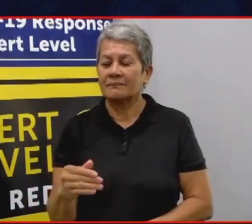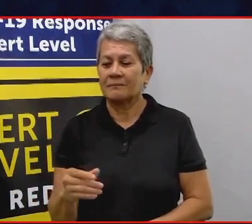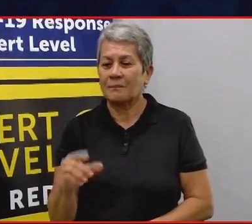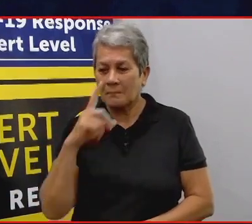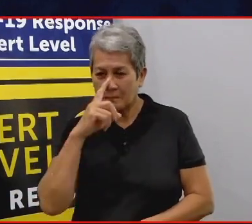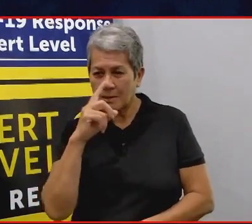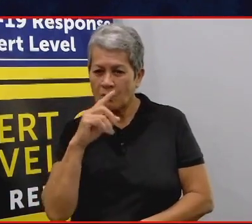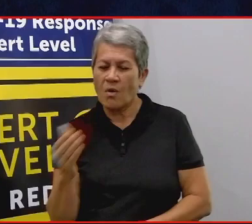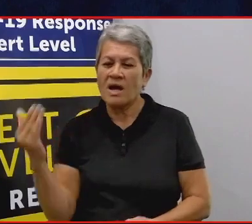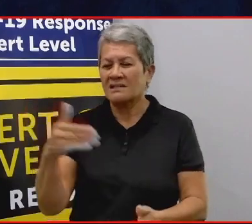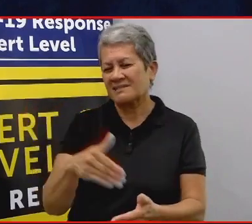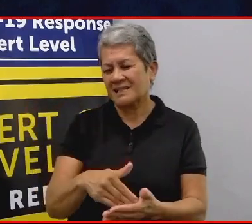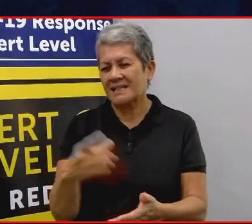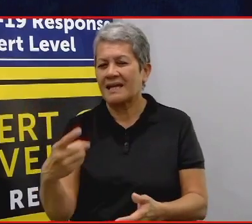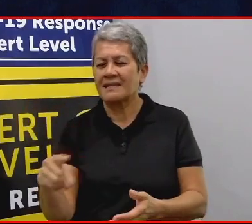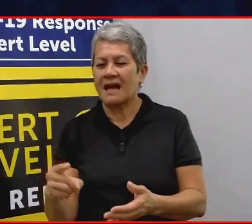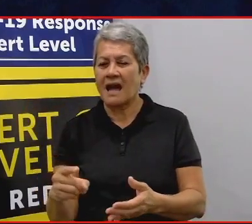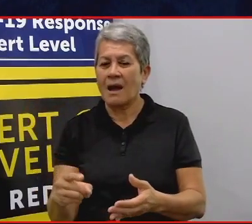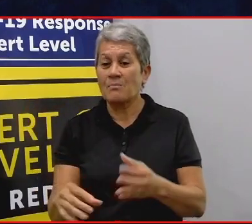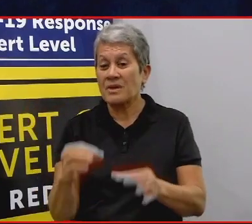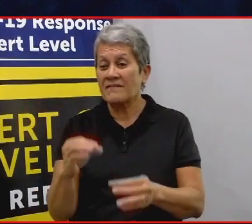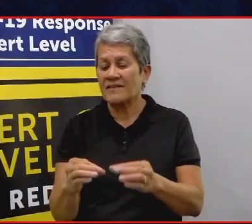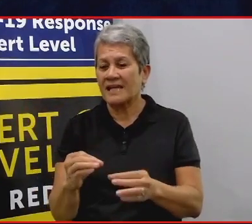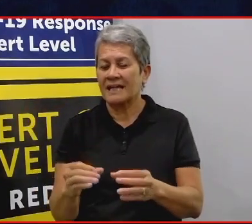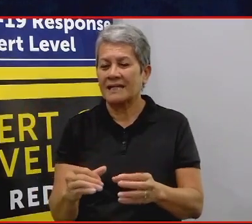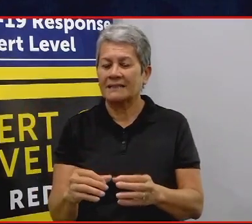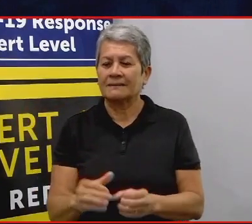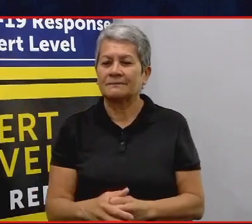of the repatriation flight from Christchurch due in on Thursday.